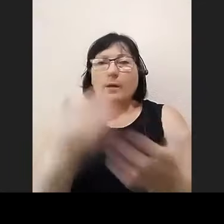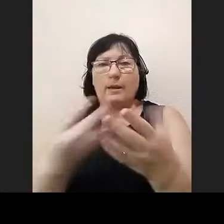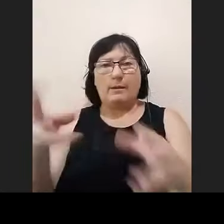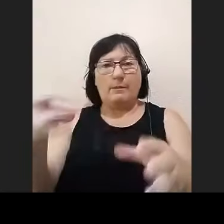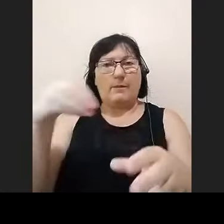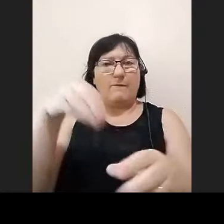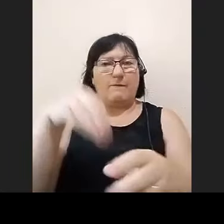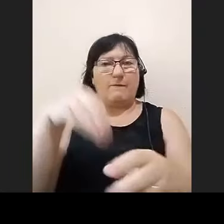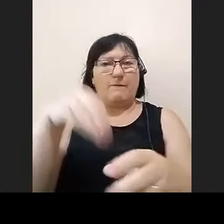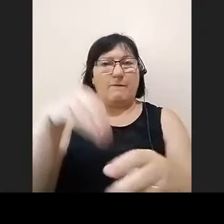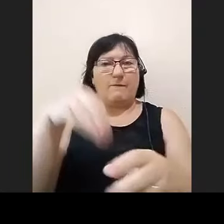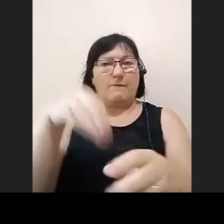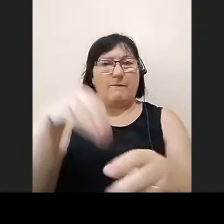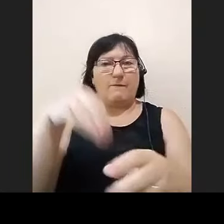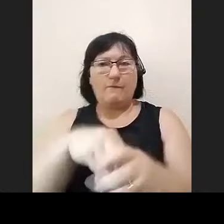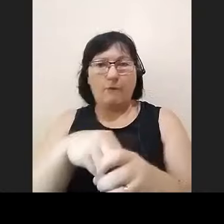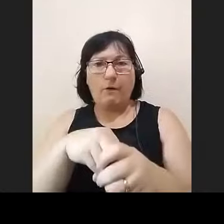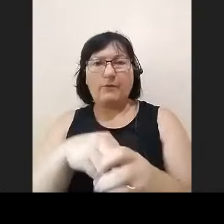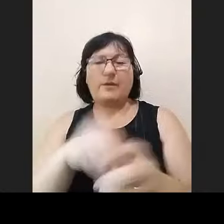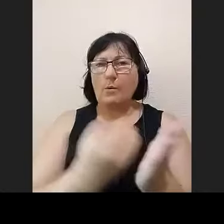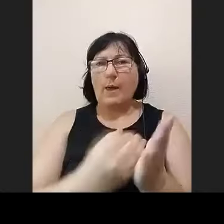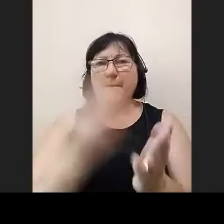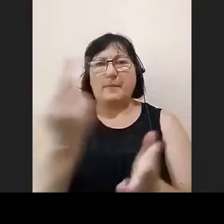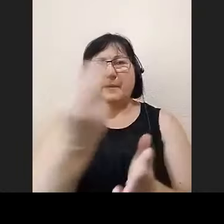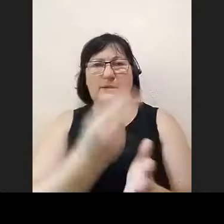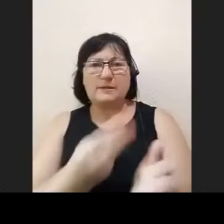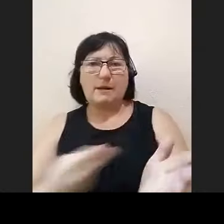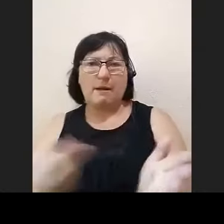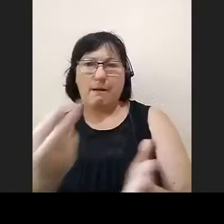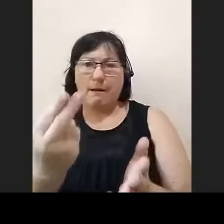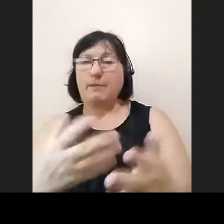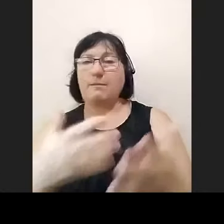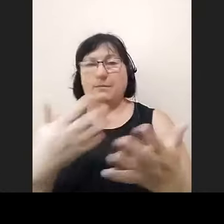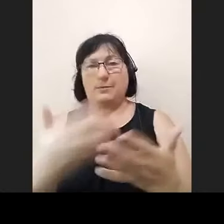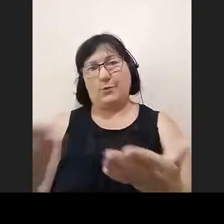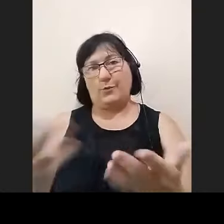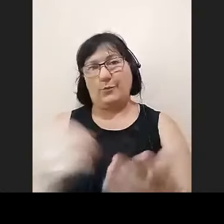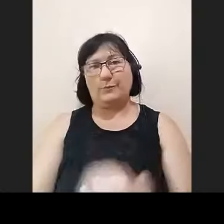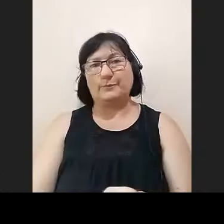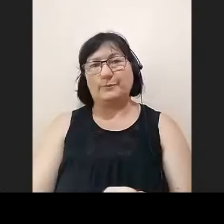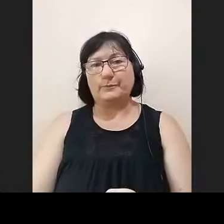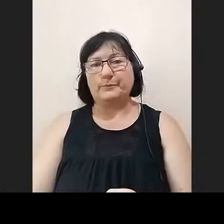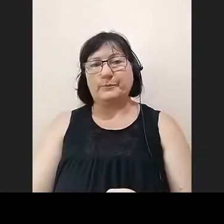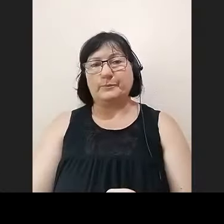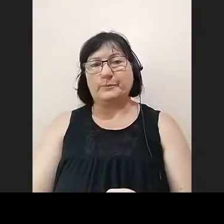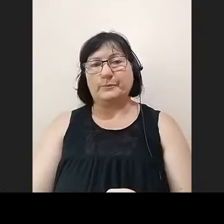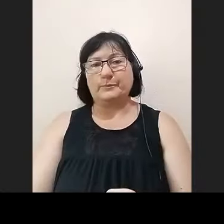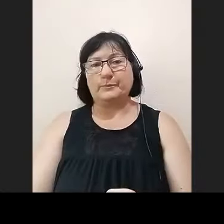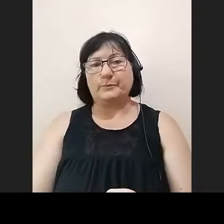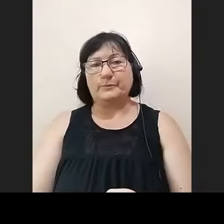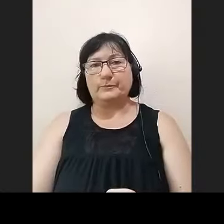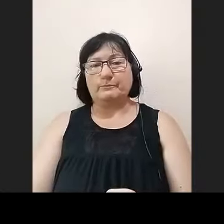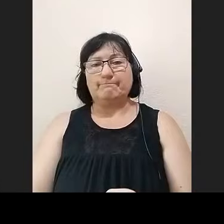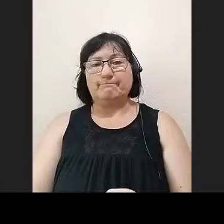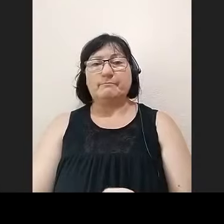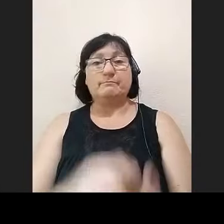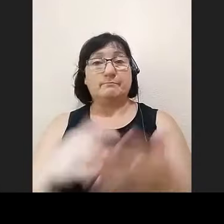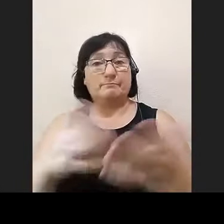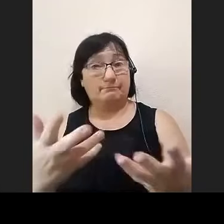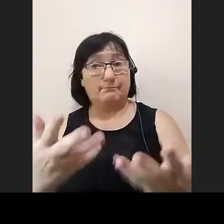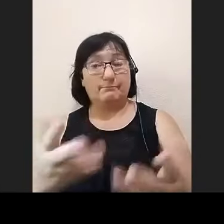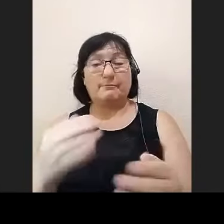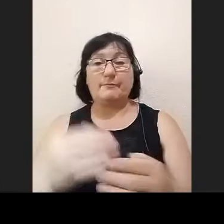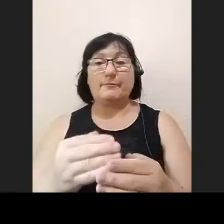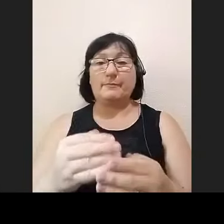and even the pilots that will ensue. So, what does the next generation AEO look like for